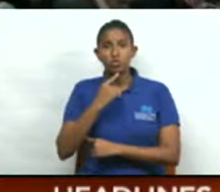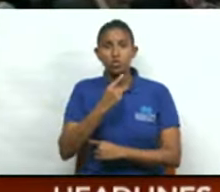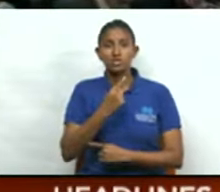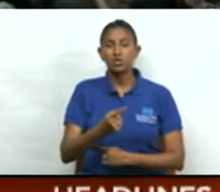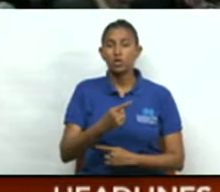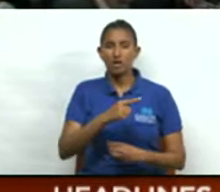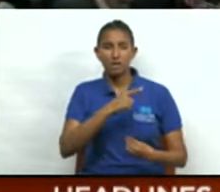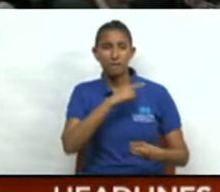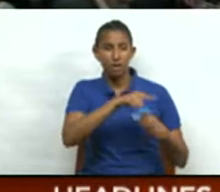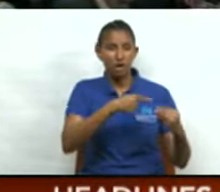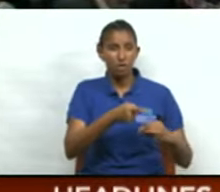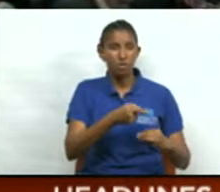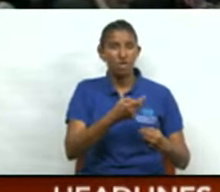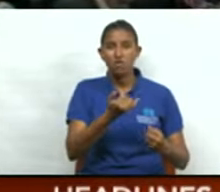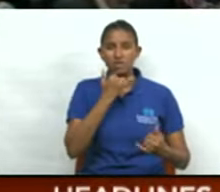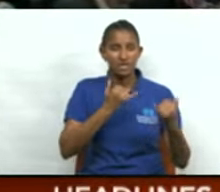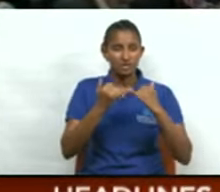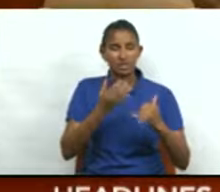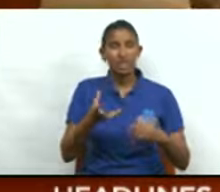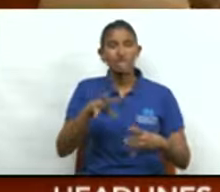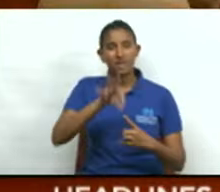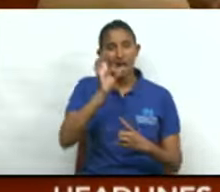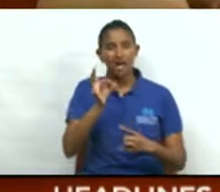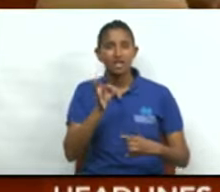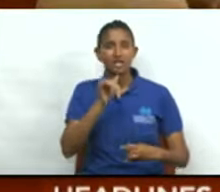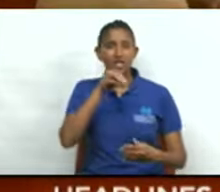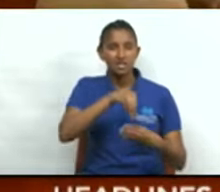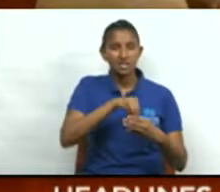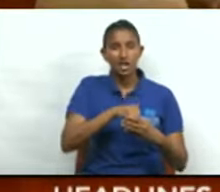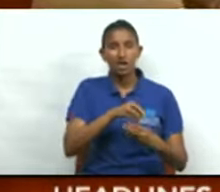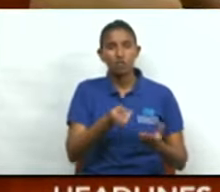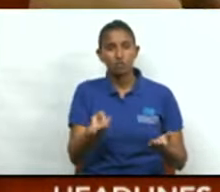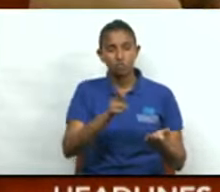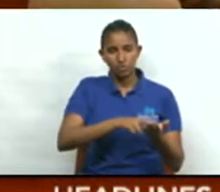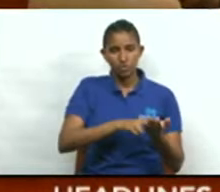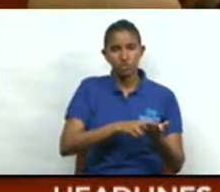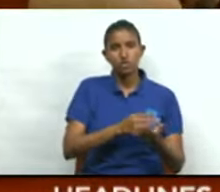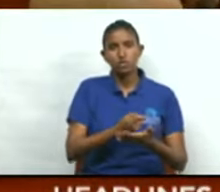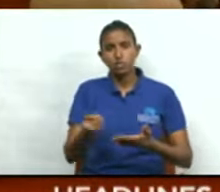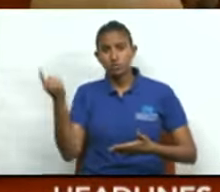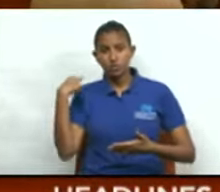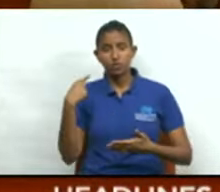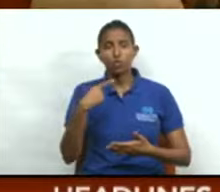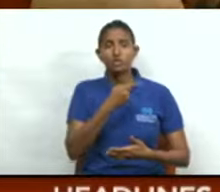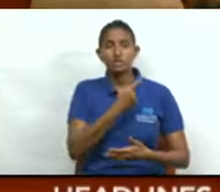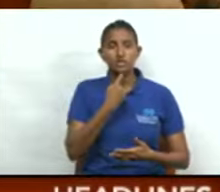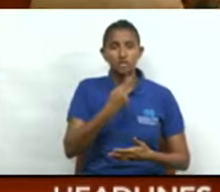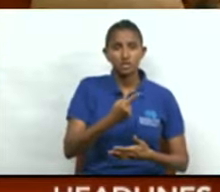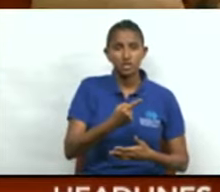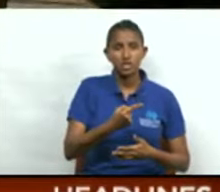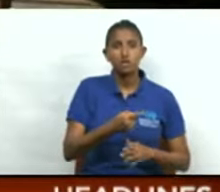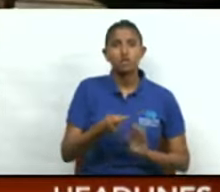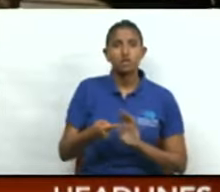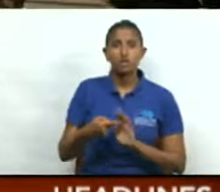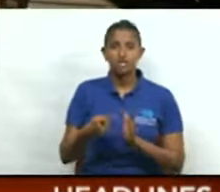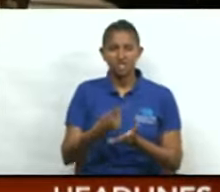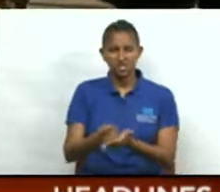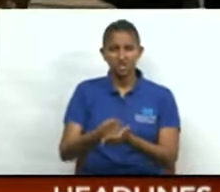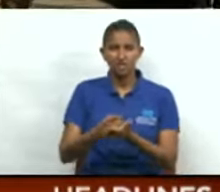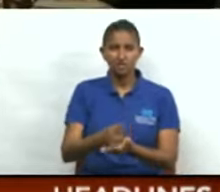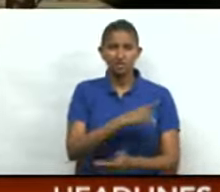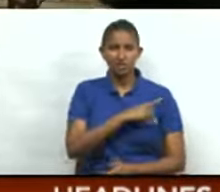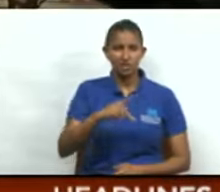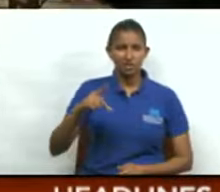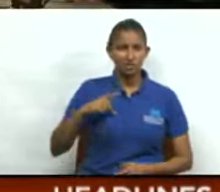targeted irregularities with its report. Only just weeks prior, the minister laid the commission's findings in Parliament, which recommended a more